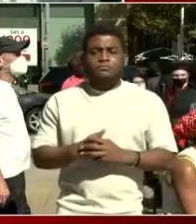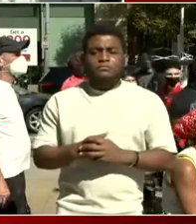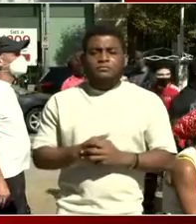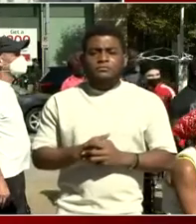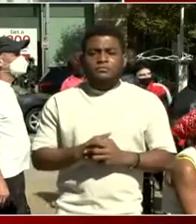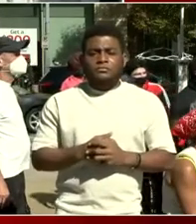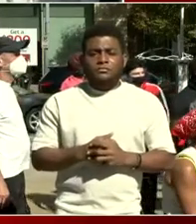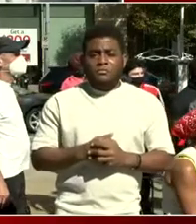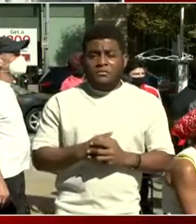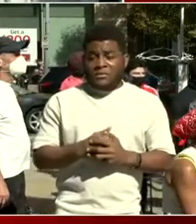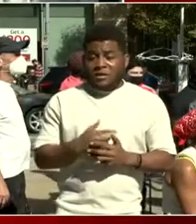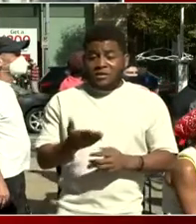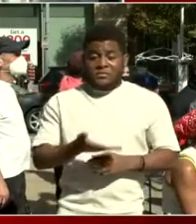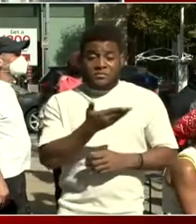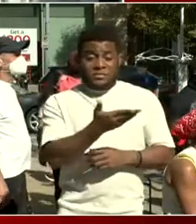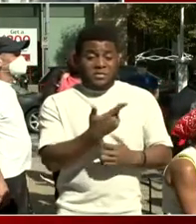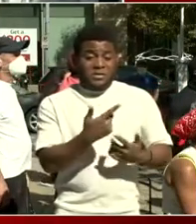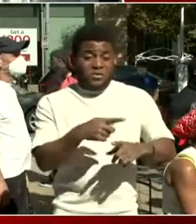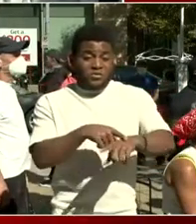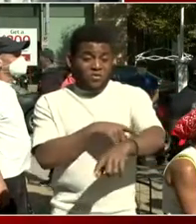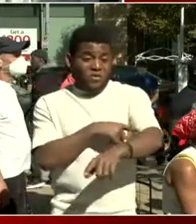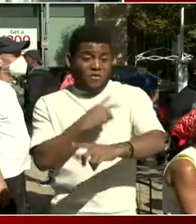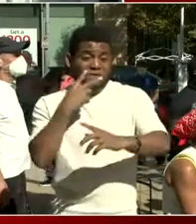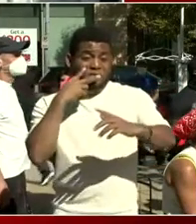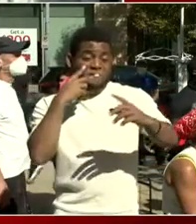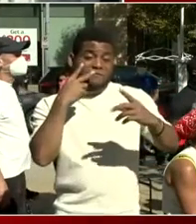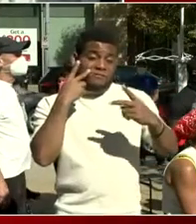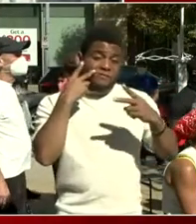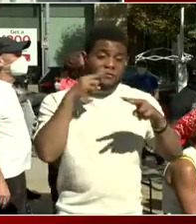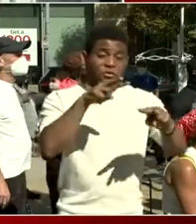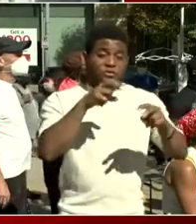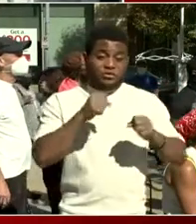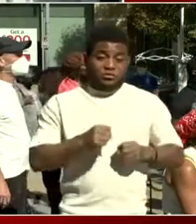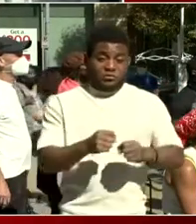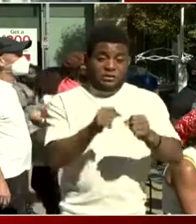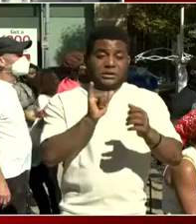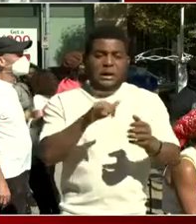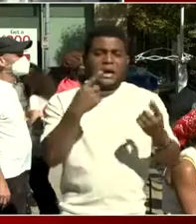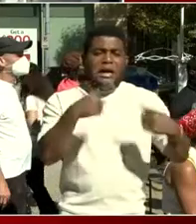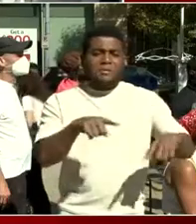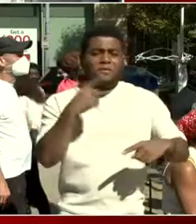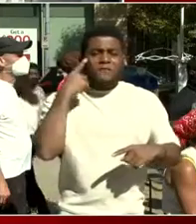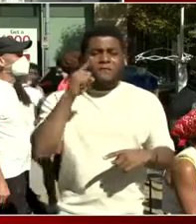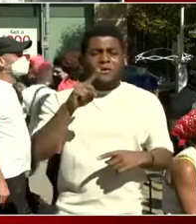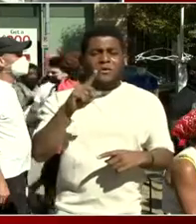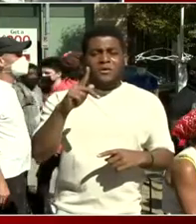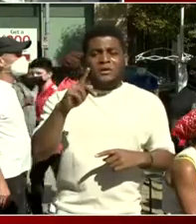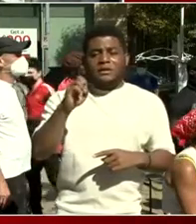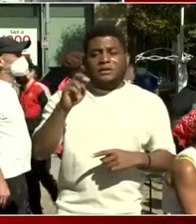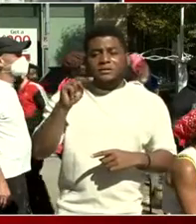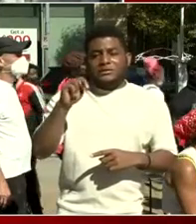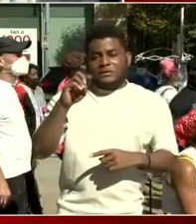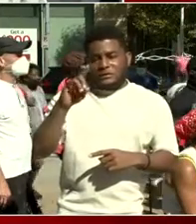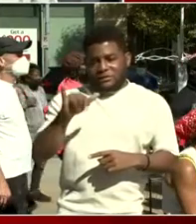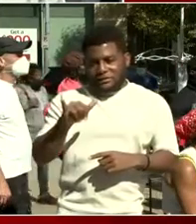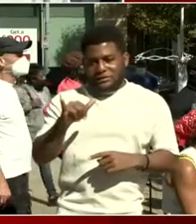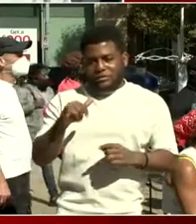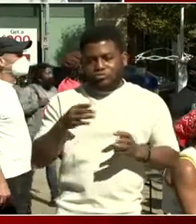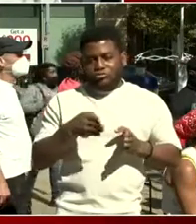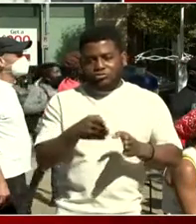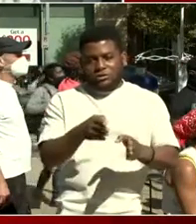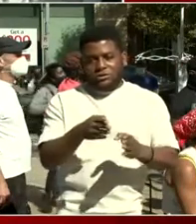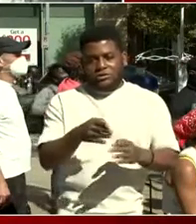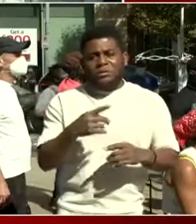are long-term strategies that need to happen on Kennedy Street, but there's some short-term acute problems that have to be addressed